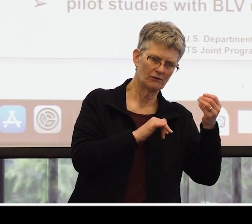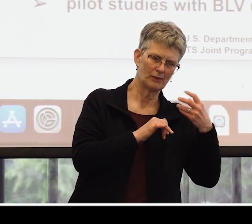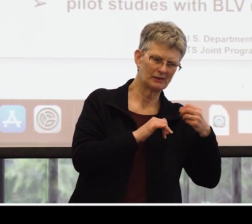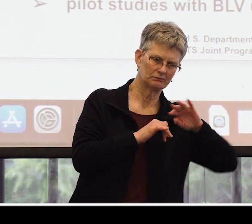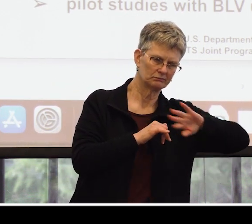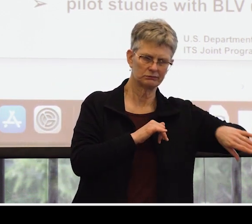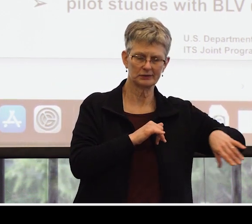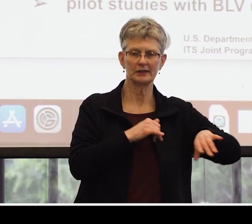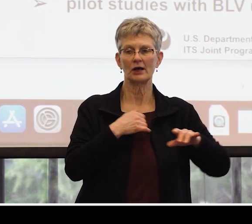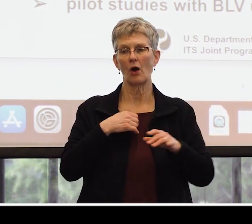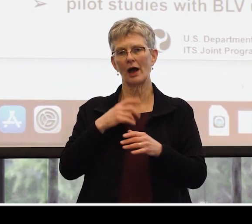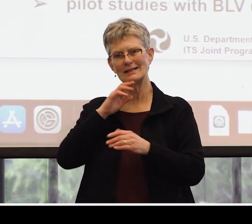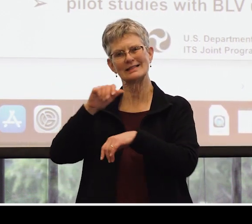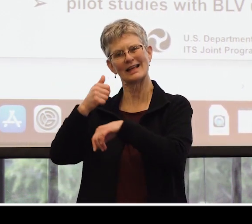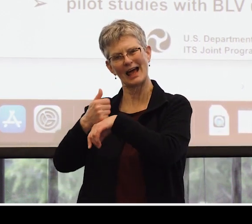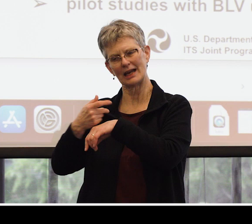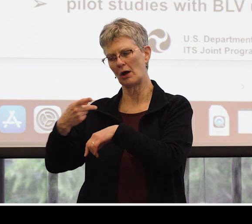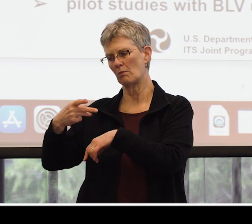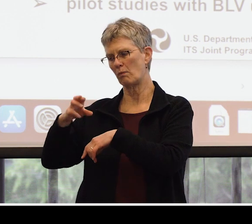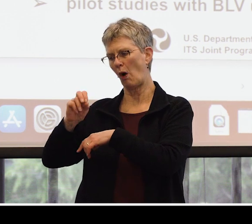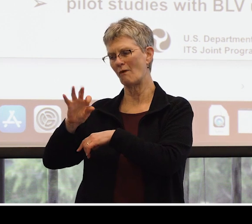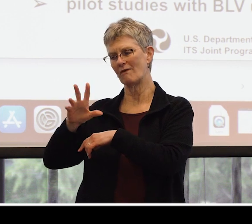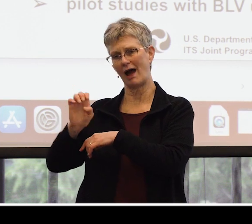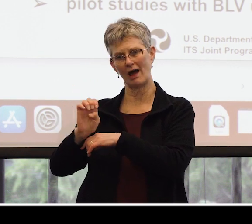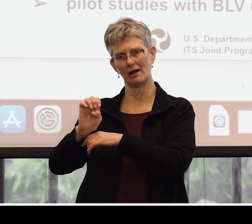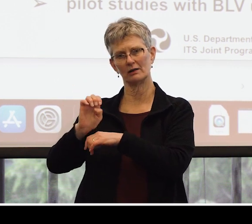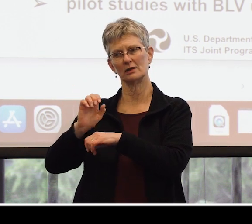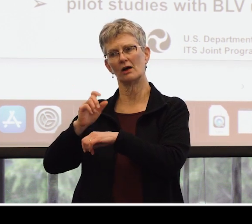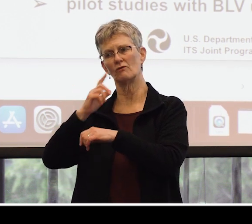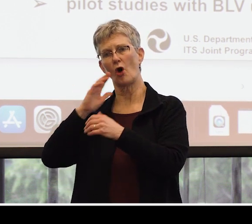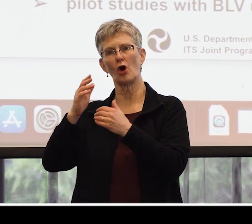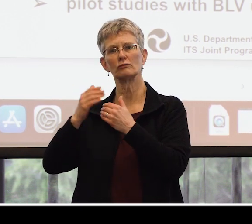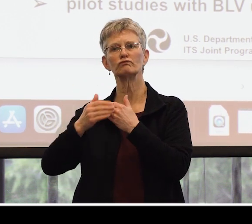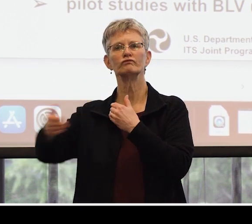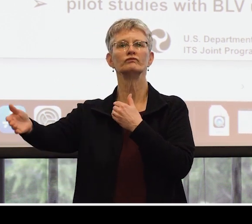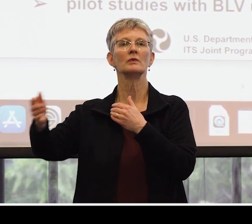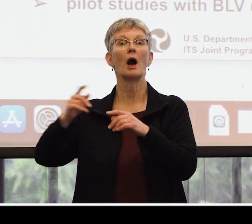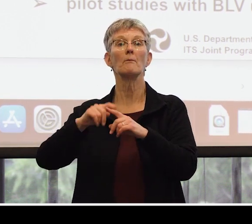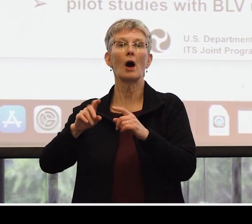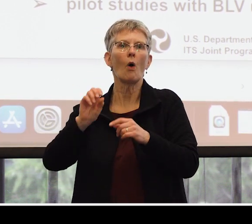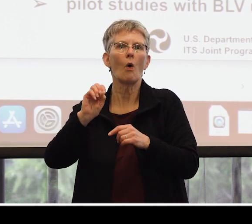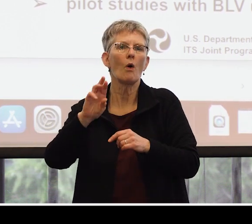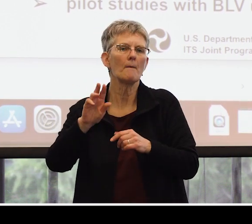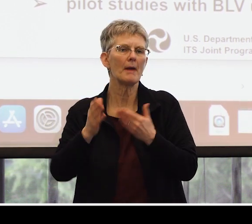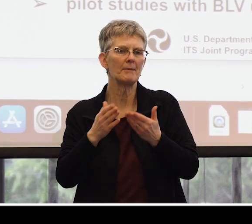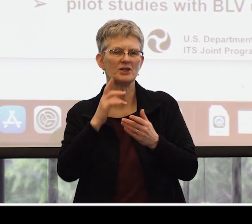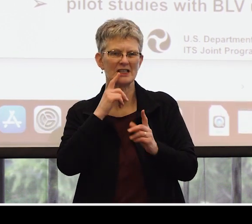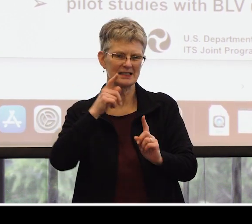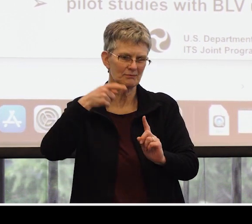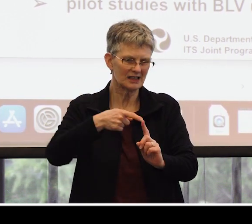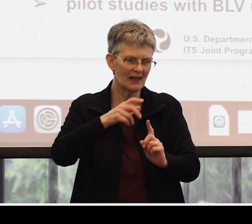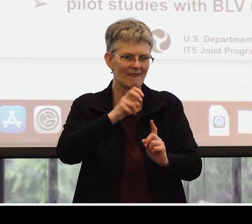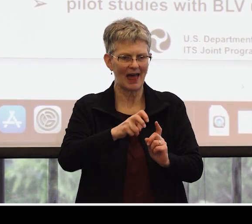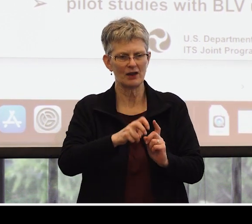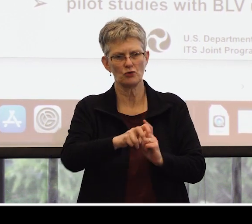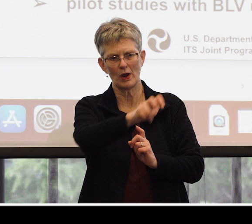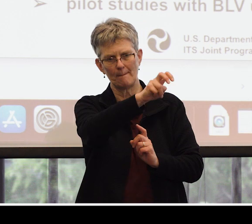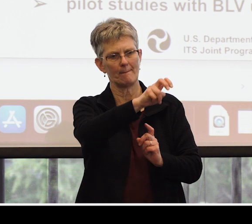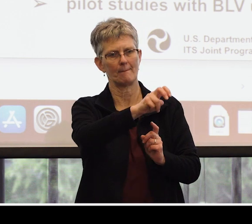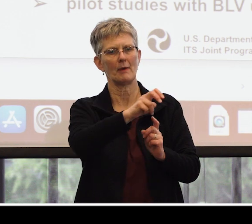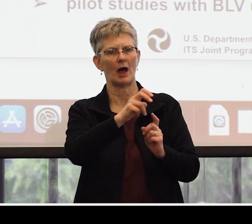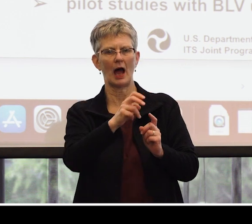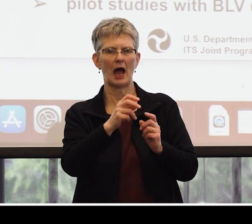and at a trip level, because you might want something for a particular trip, but not by default.